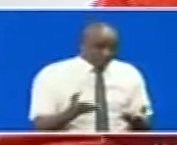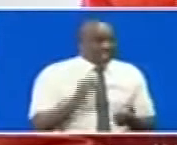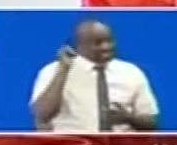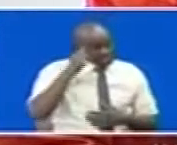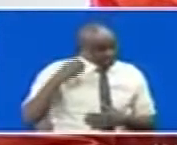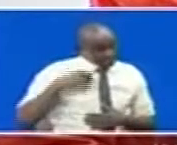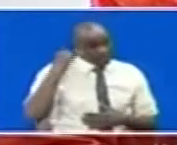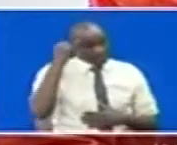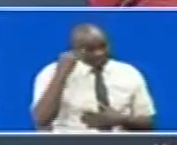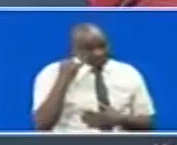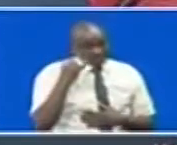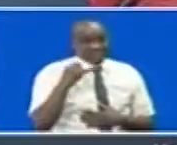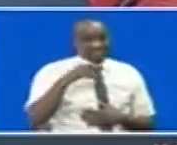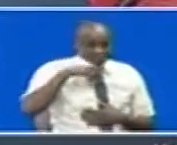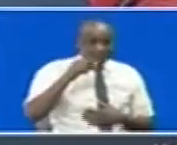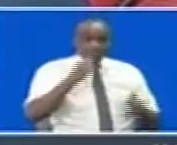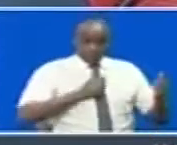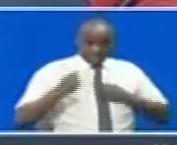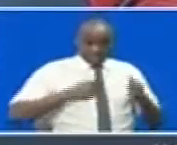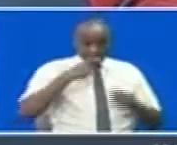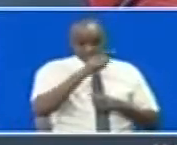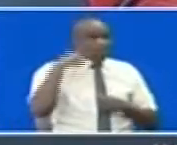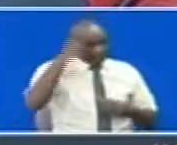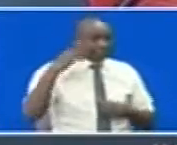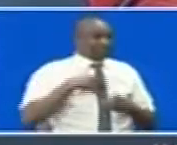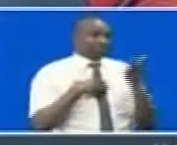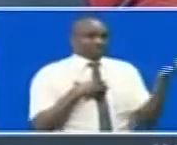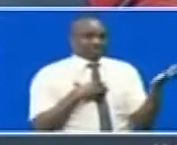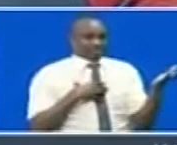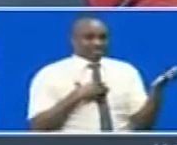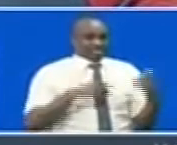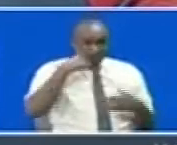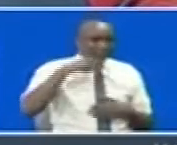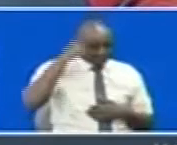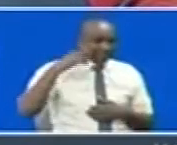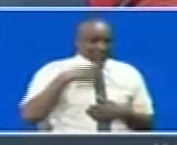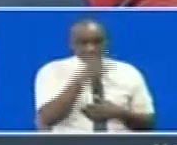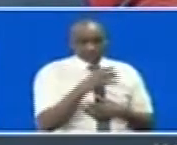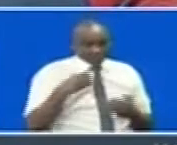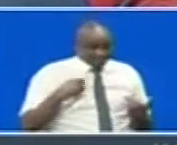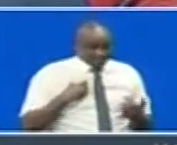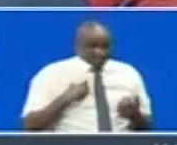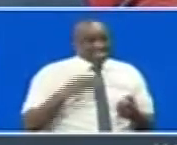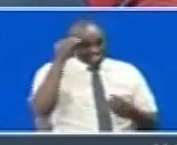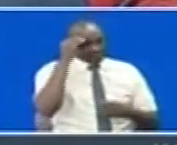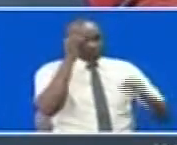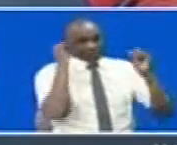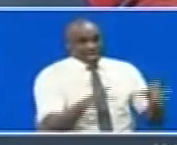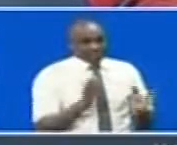Kenyans imagine that the Rwandese are mad people. Okay? They are mad people who had no education, who are,